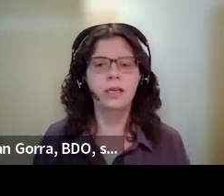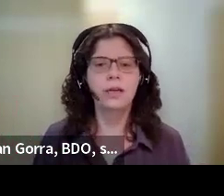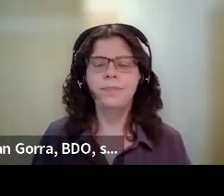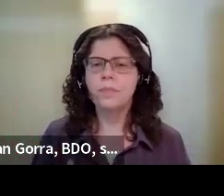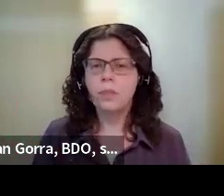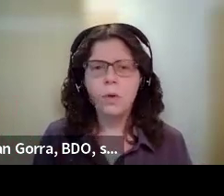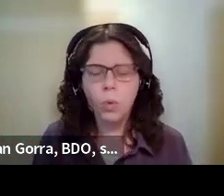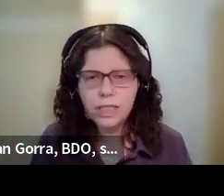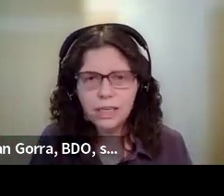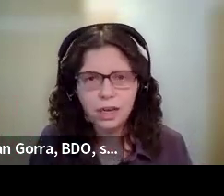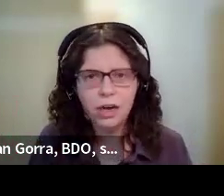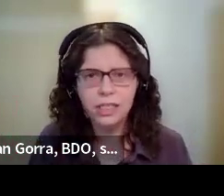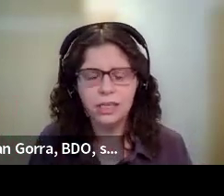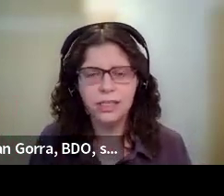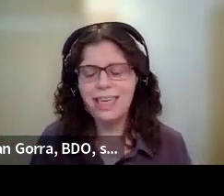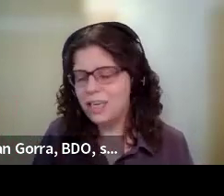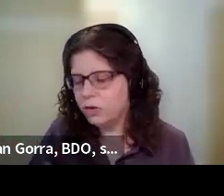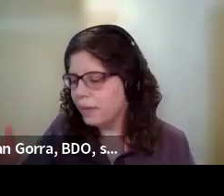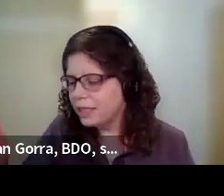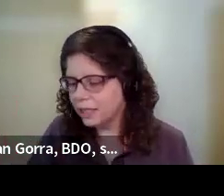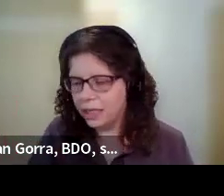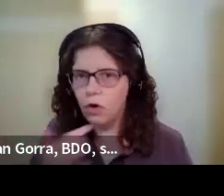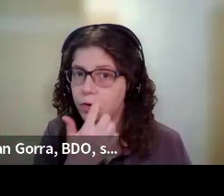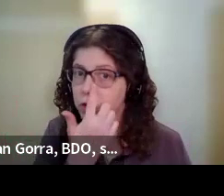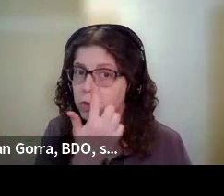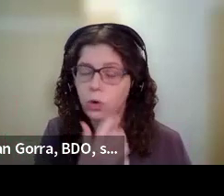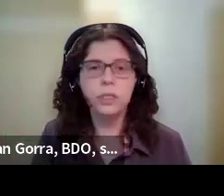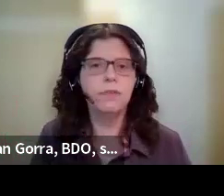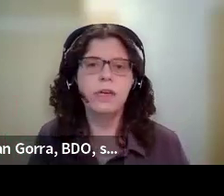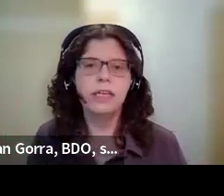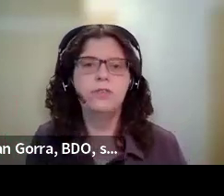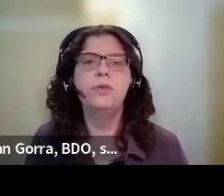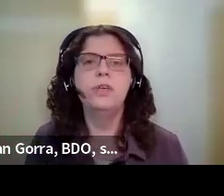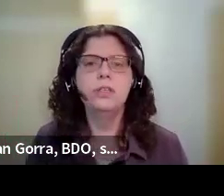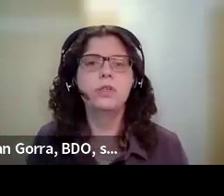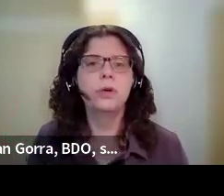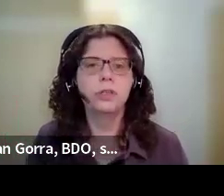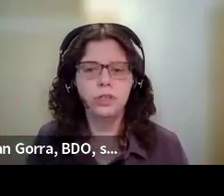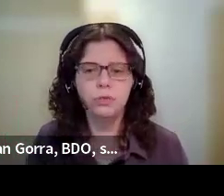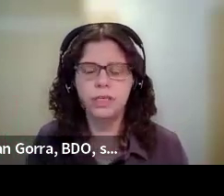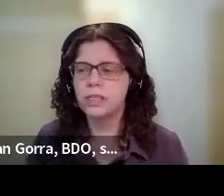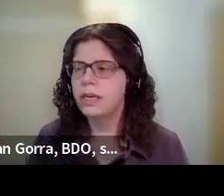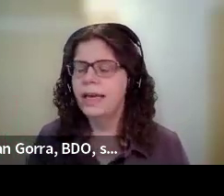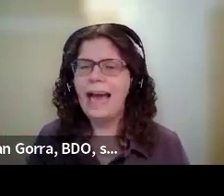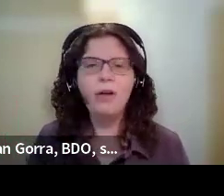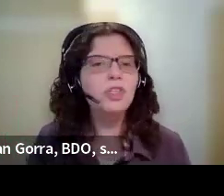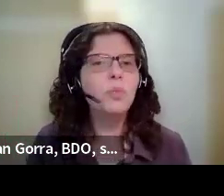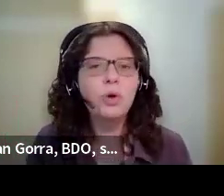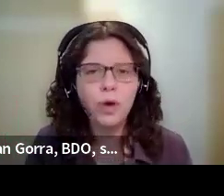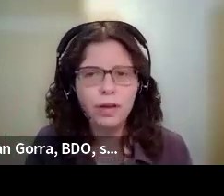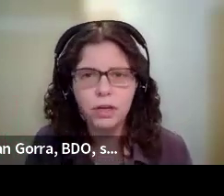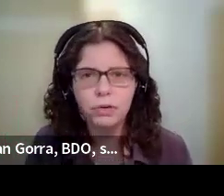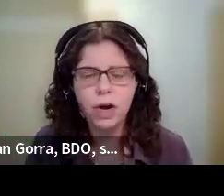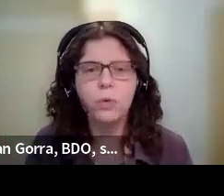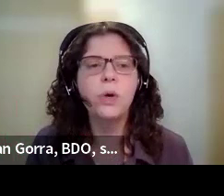critically, what's it going to cost us incrementally over the course of the next few years in order to do this? How much